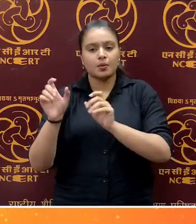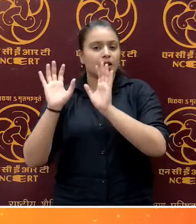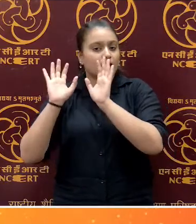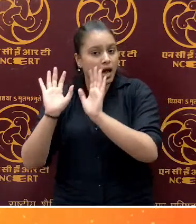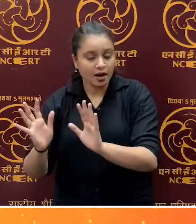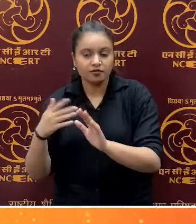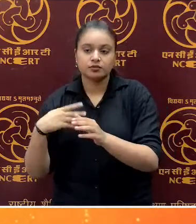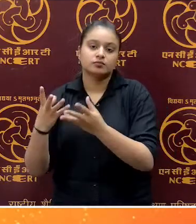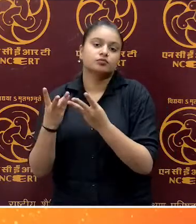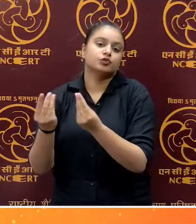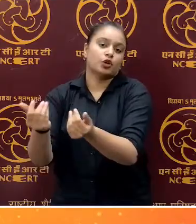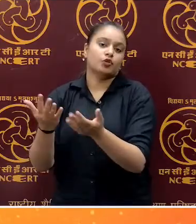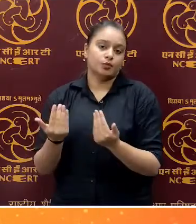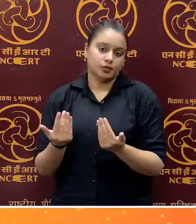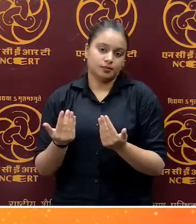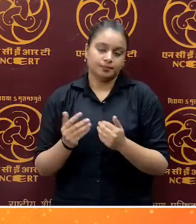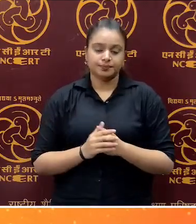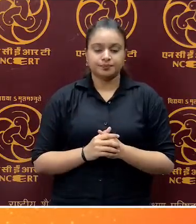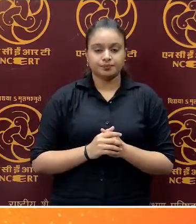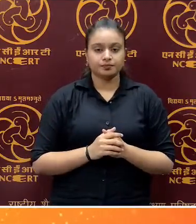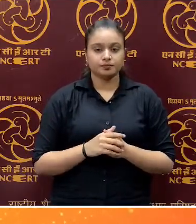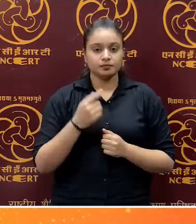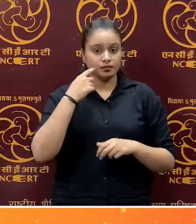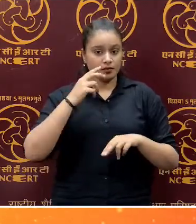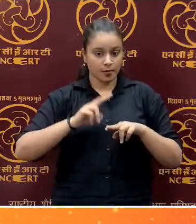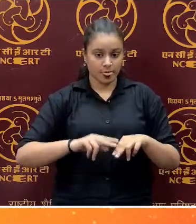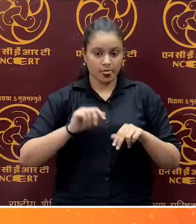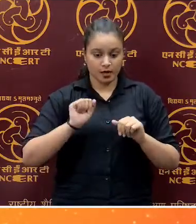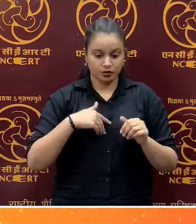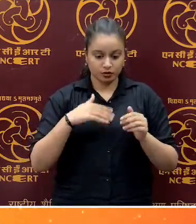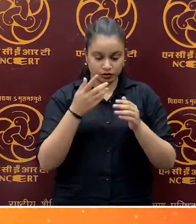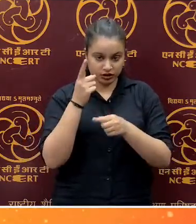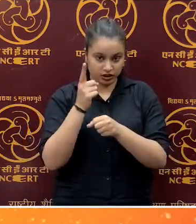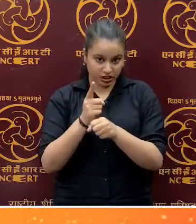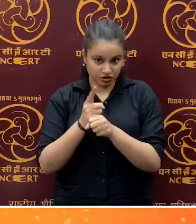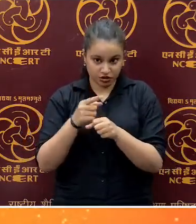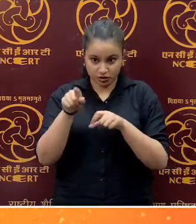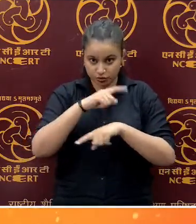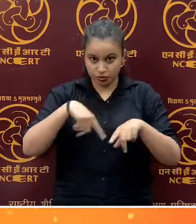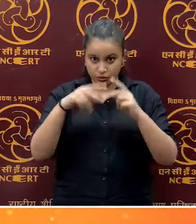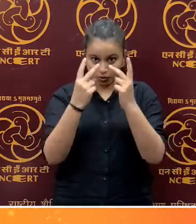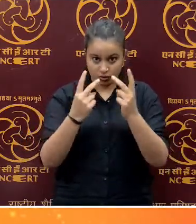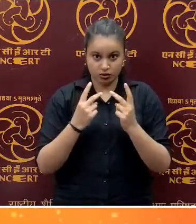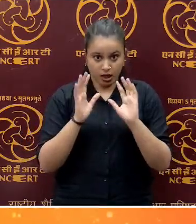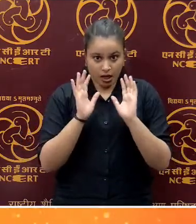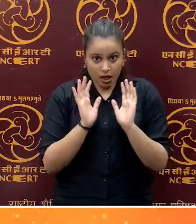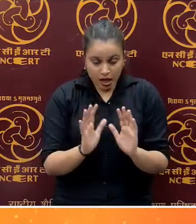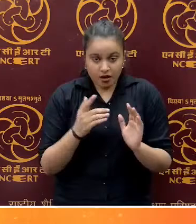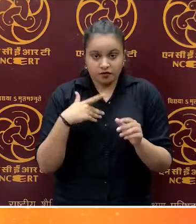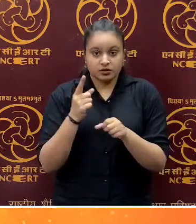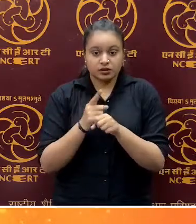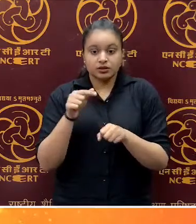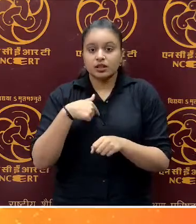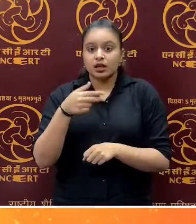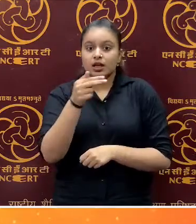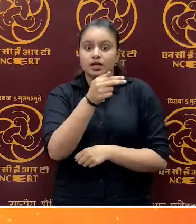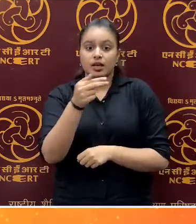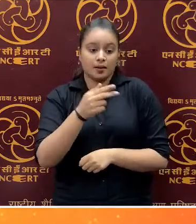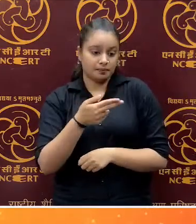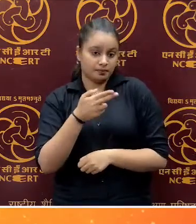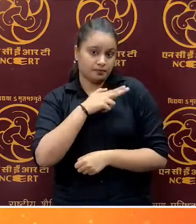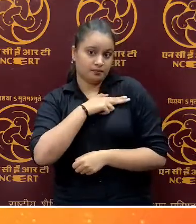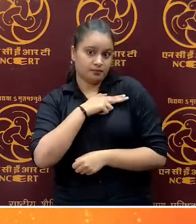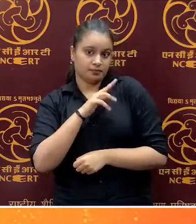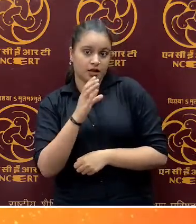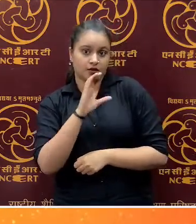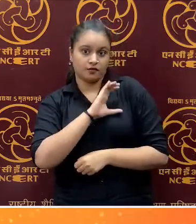the solution. And now I will switch to our grown-up teachers who are watching this show. Dear teachers, this name tag that I have brought